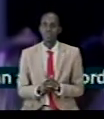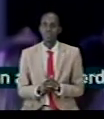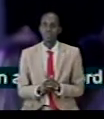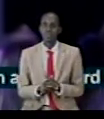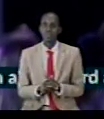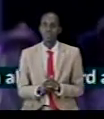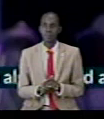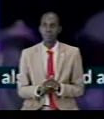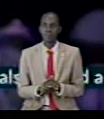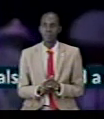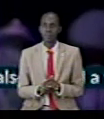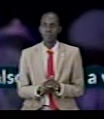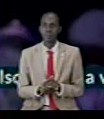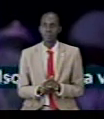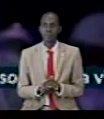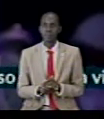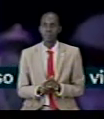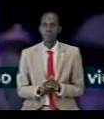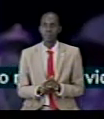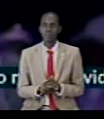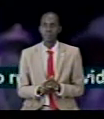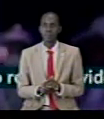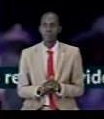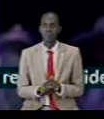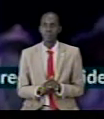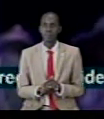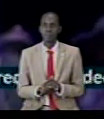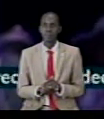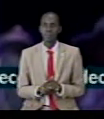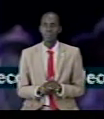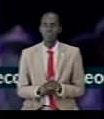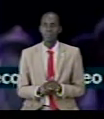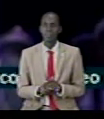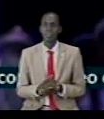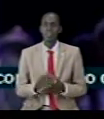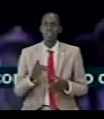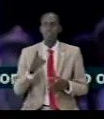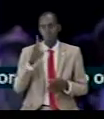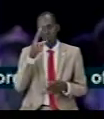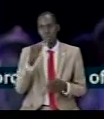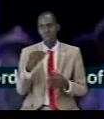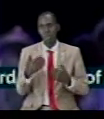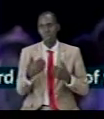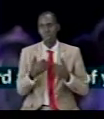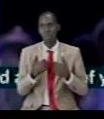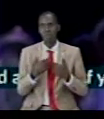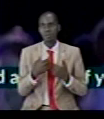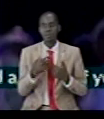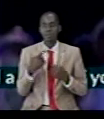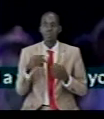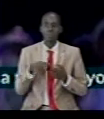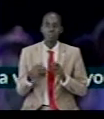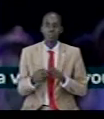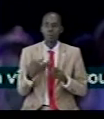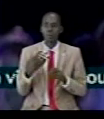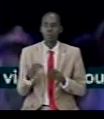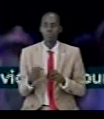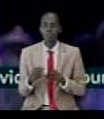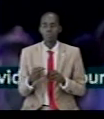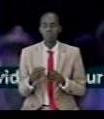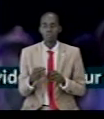Mayaku Miracle. I have been having this problem of itching eye and